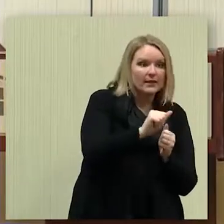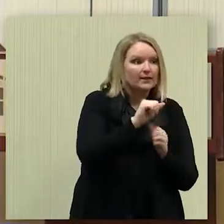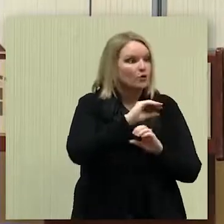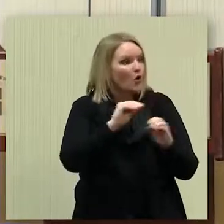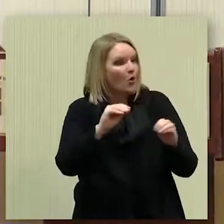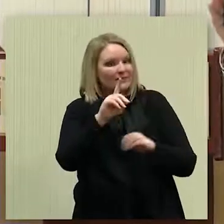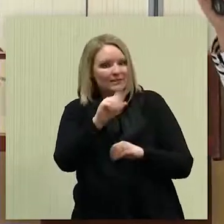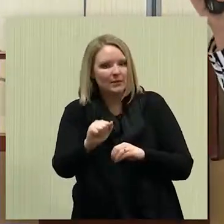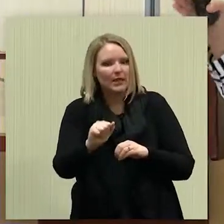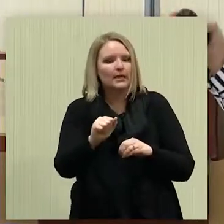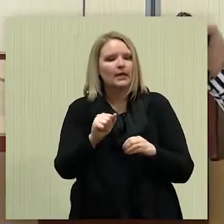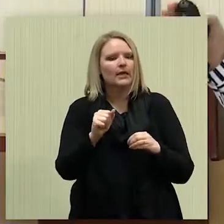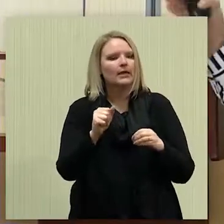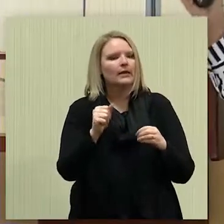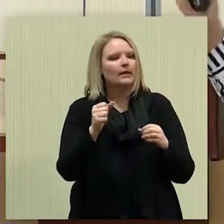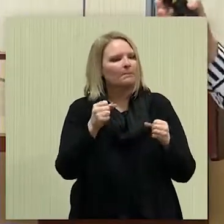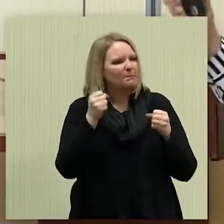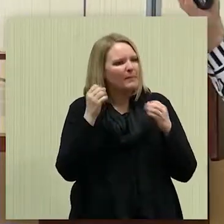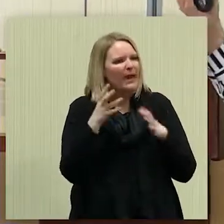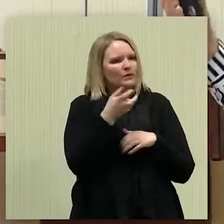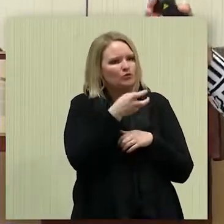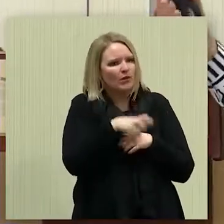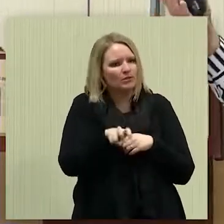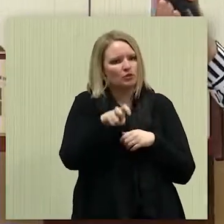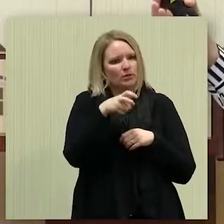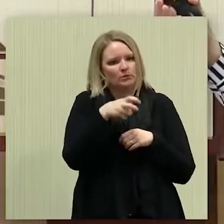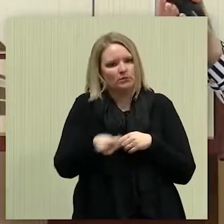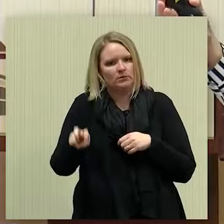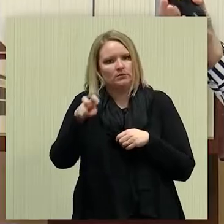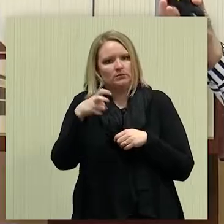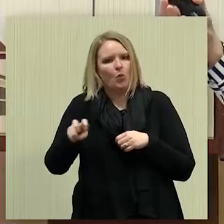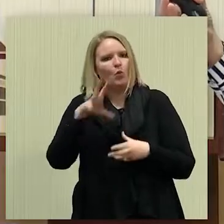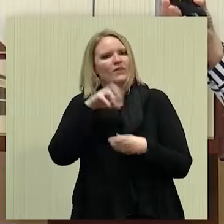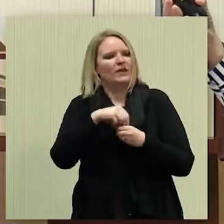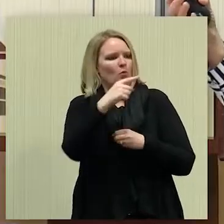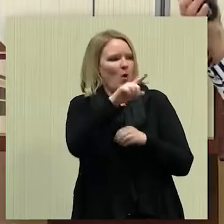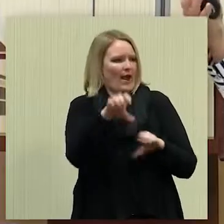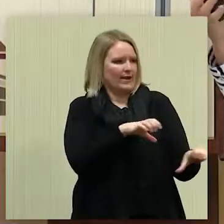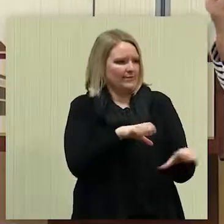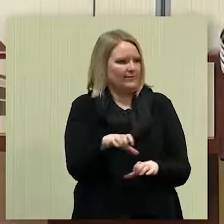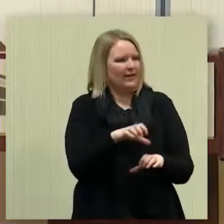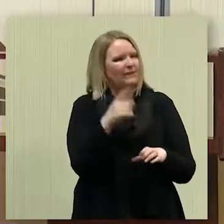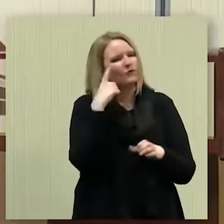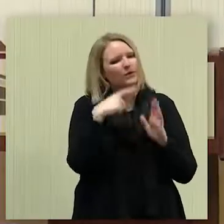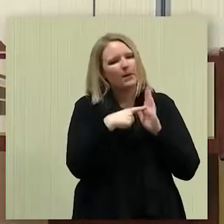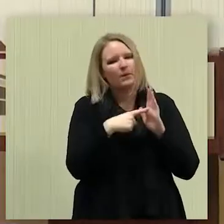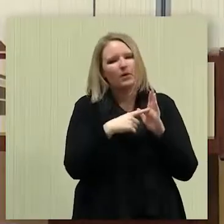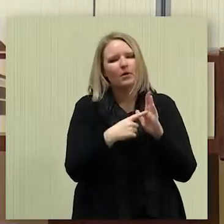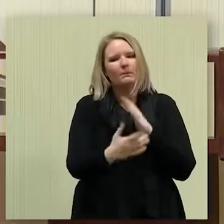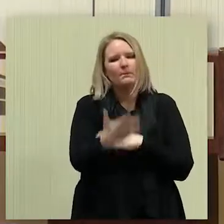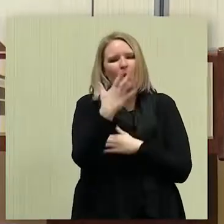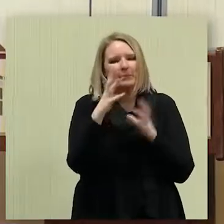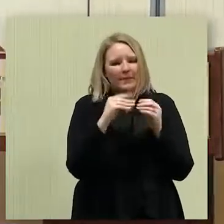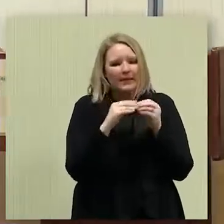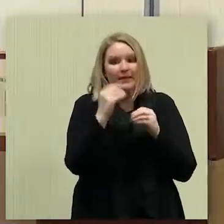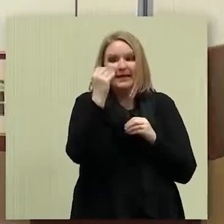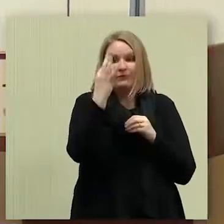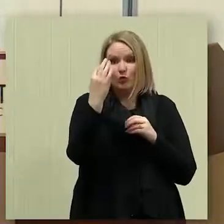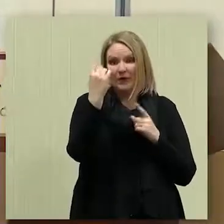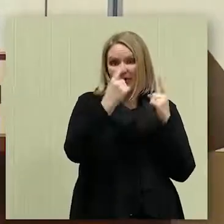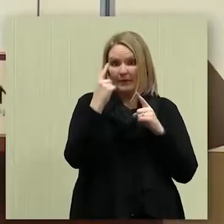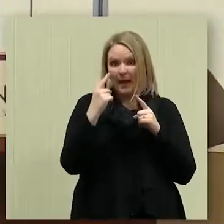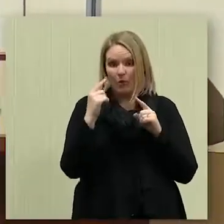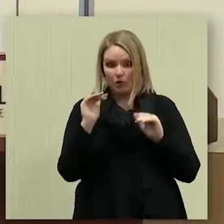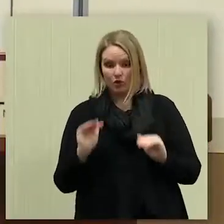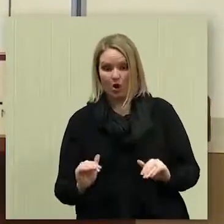there actually were multiple transitions within one activity like morning meeting. So if you really think about it from a young child's